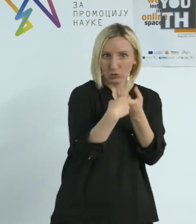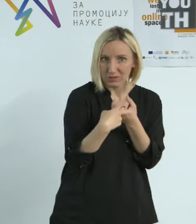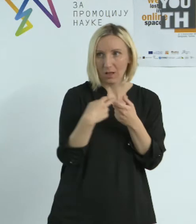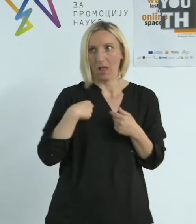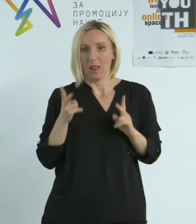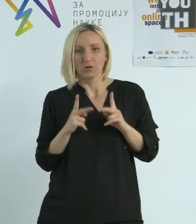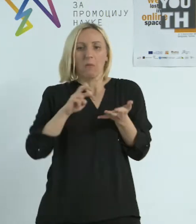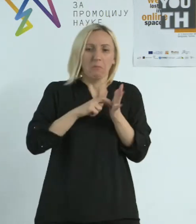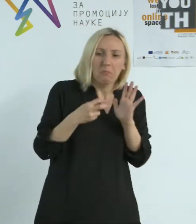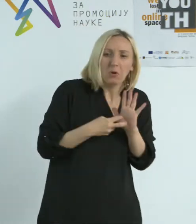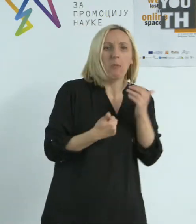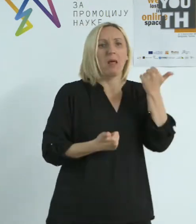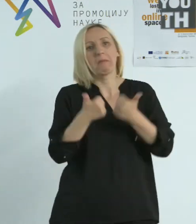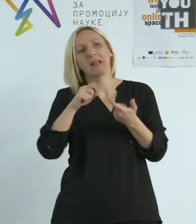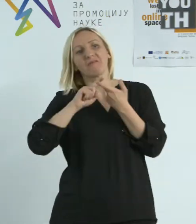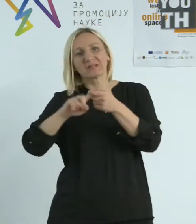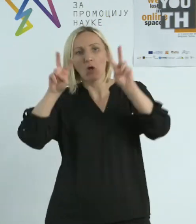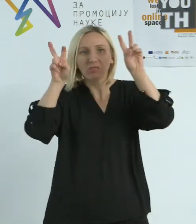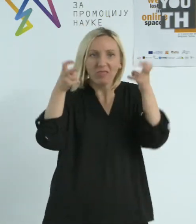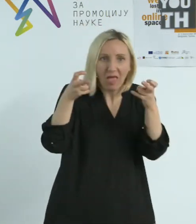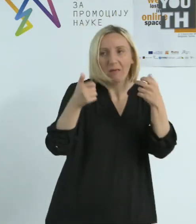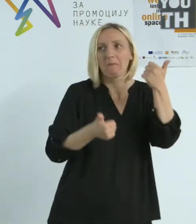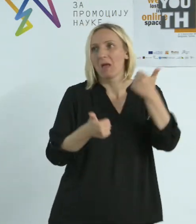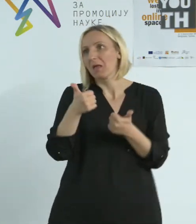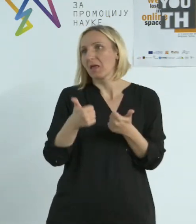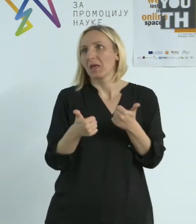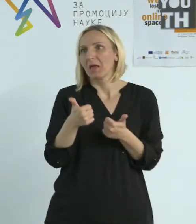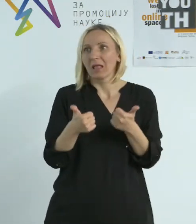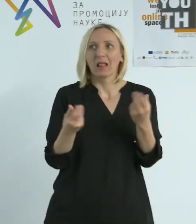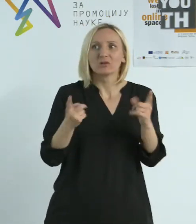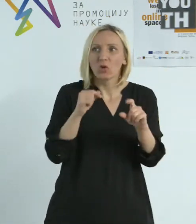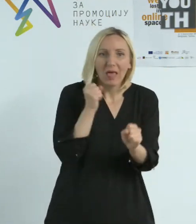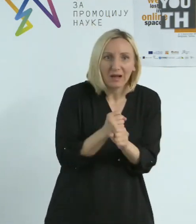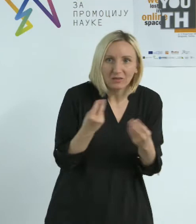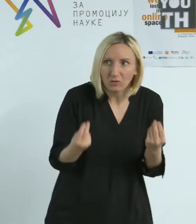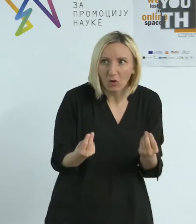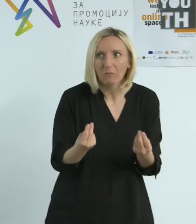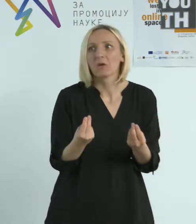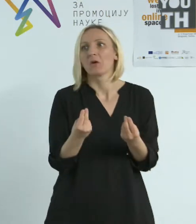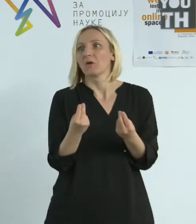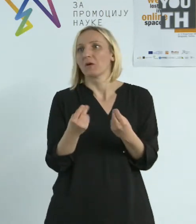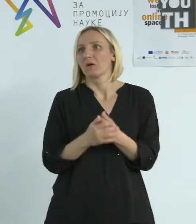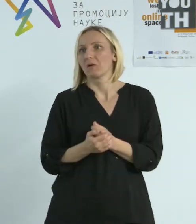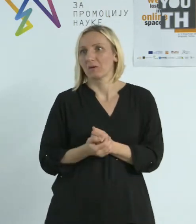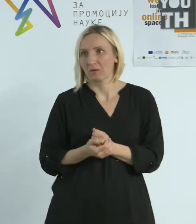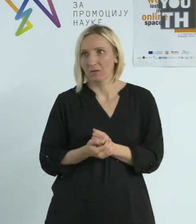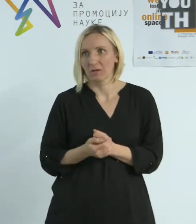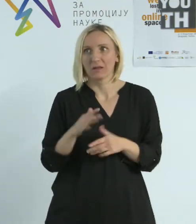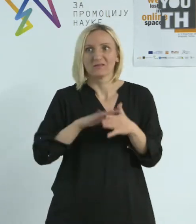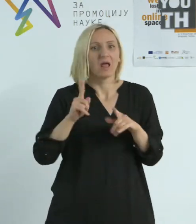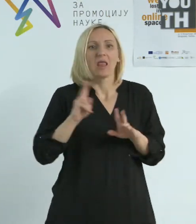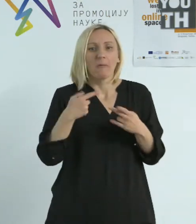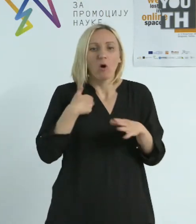problems about the platform is not working well, and sorry, I couldn't enter